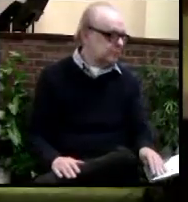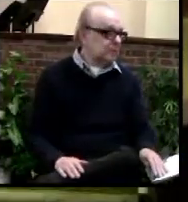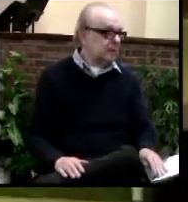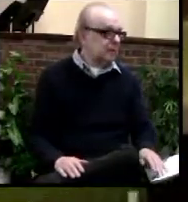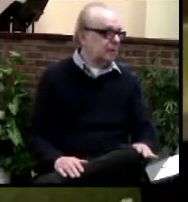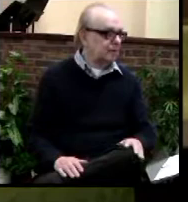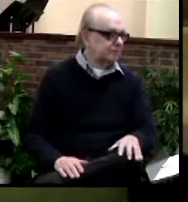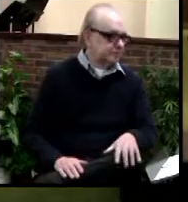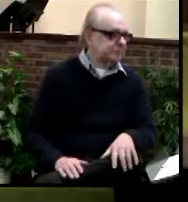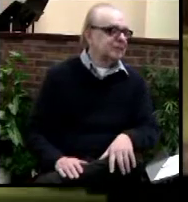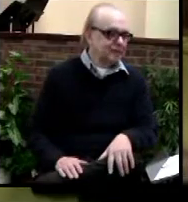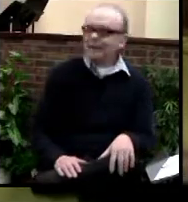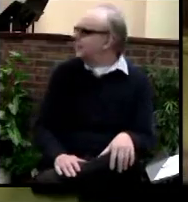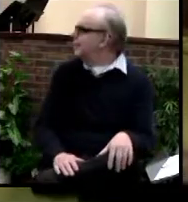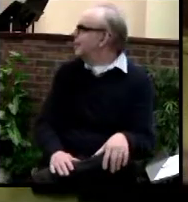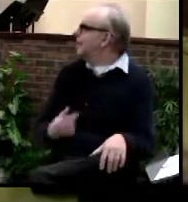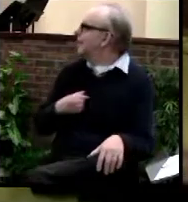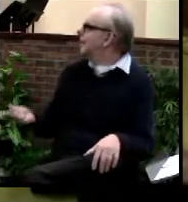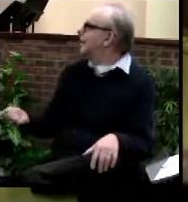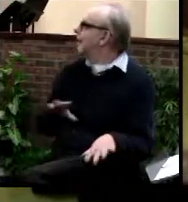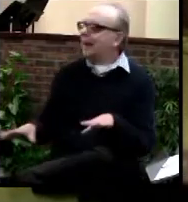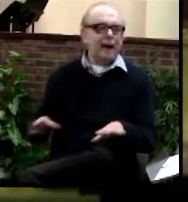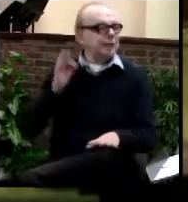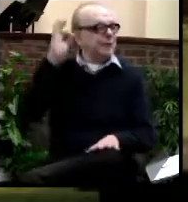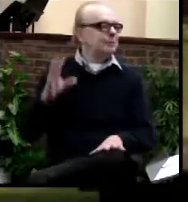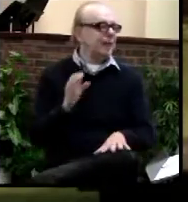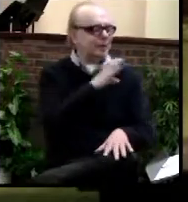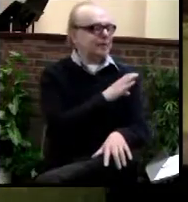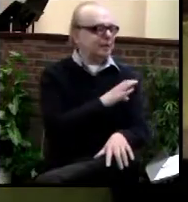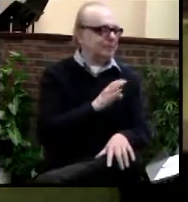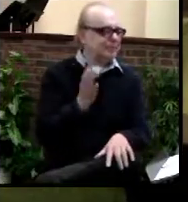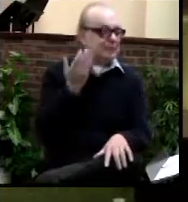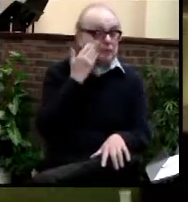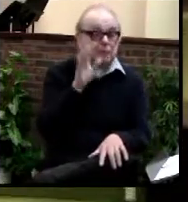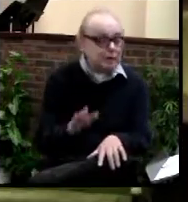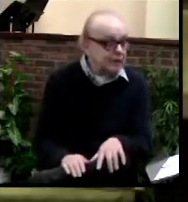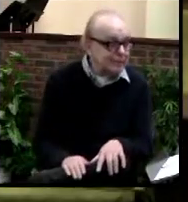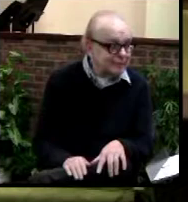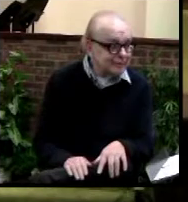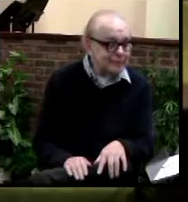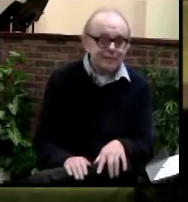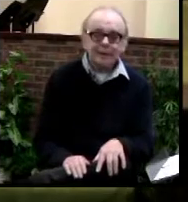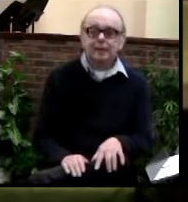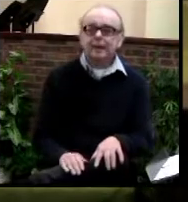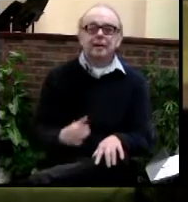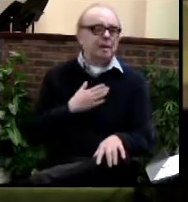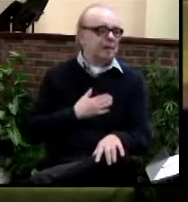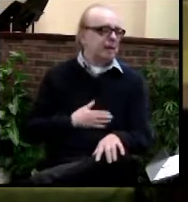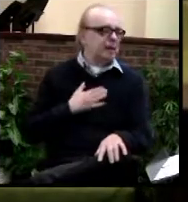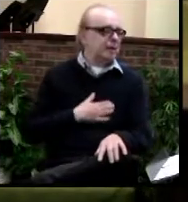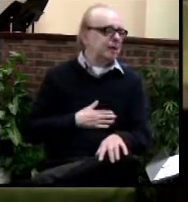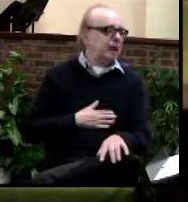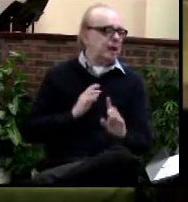I know. Some of you will probably say, how are you doing, Pastor Chuck? And if you don't know, generally I'm a statement of